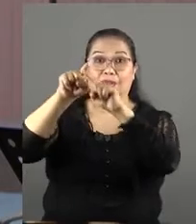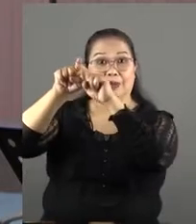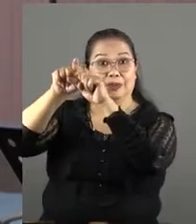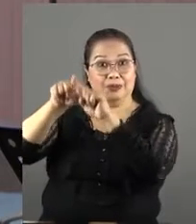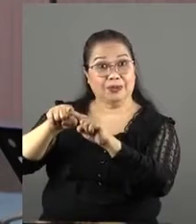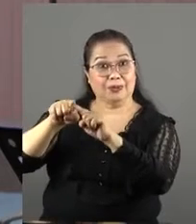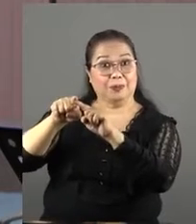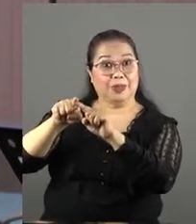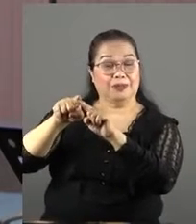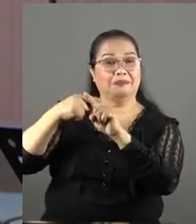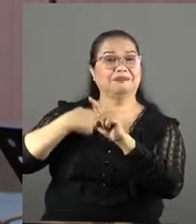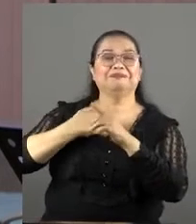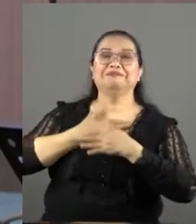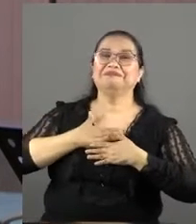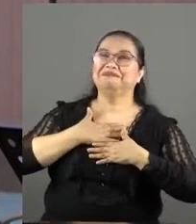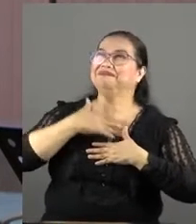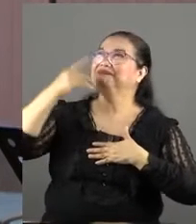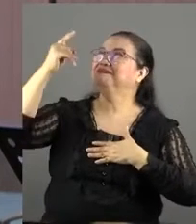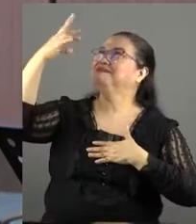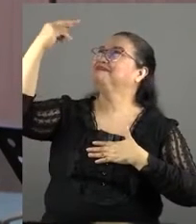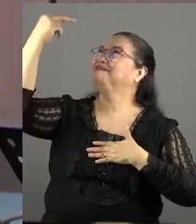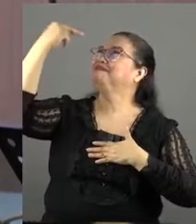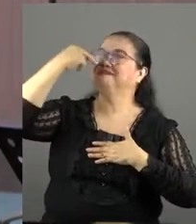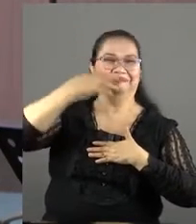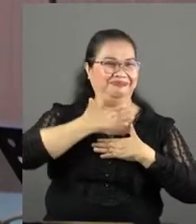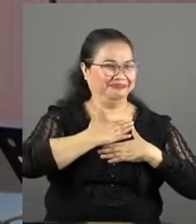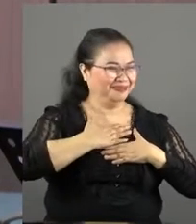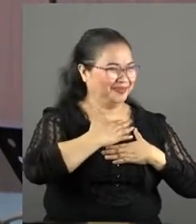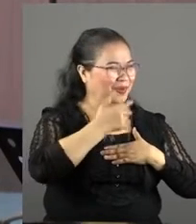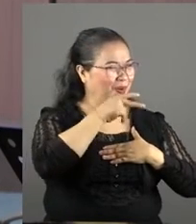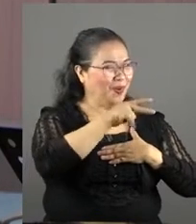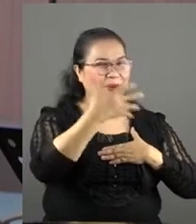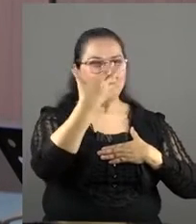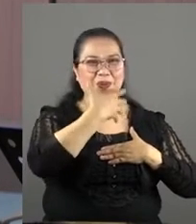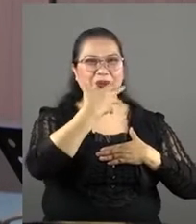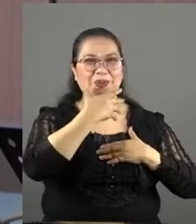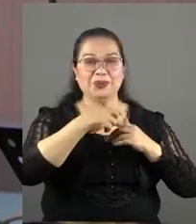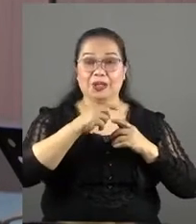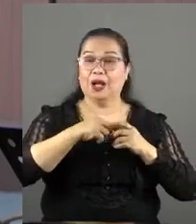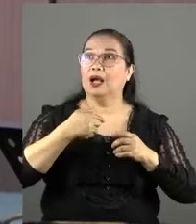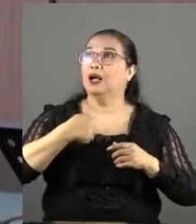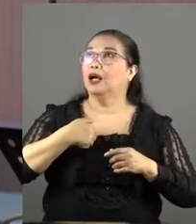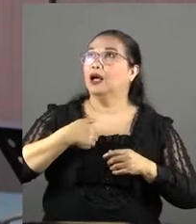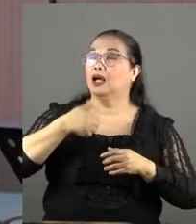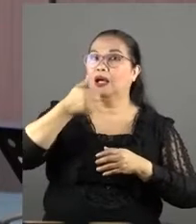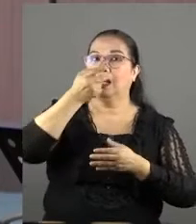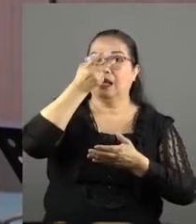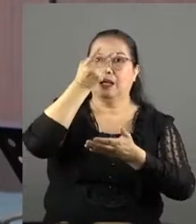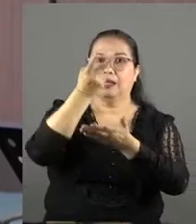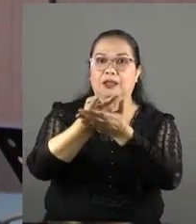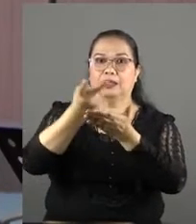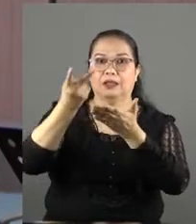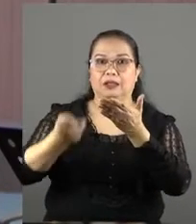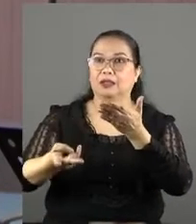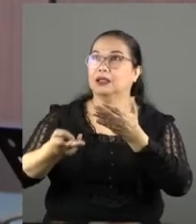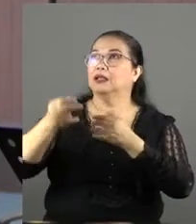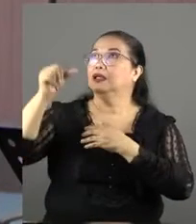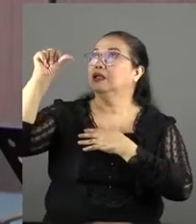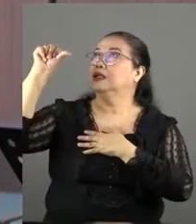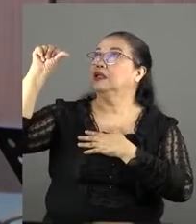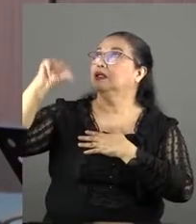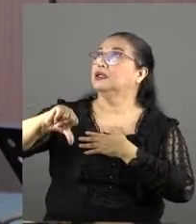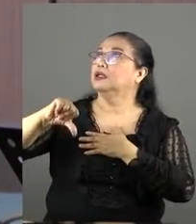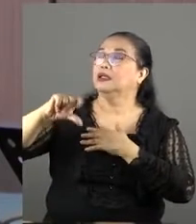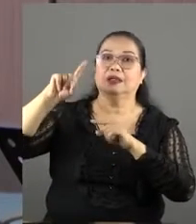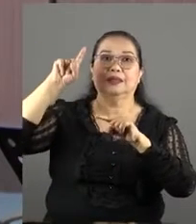on being pleasing to God, I will fail. I cannot meet this demand.